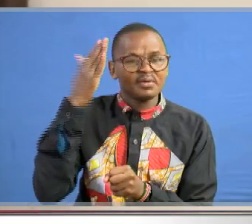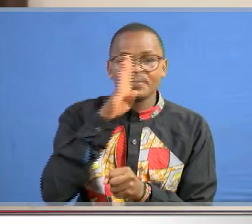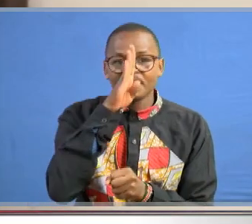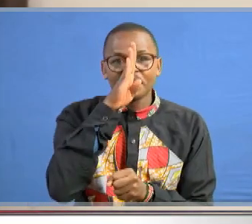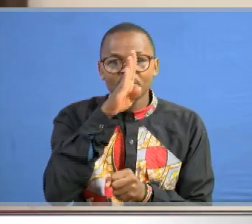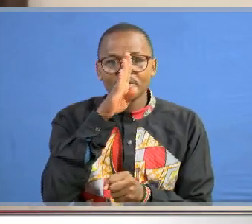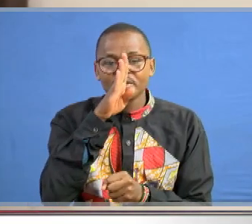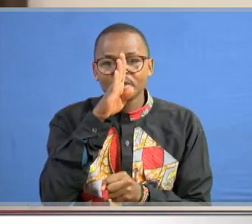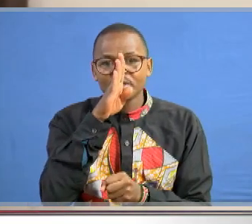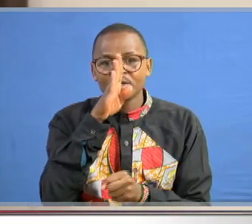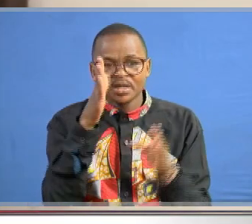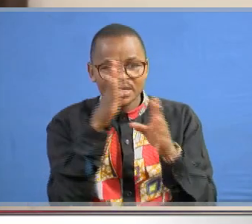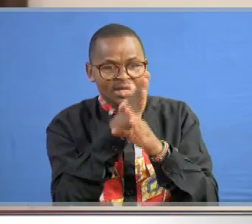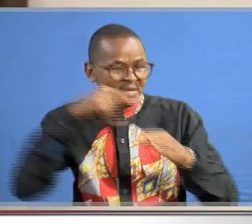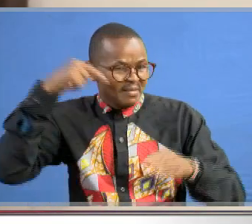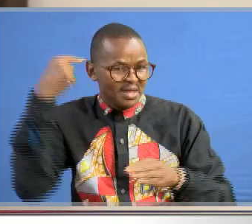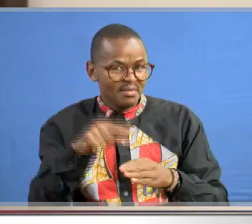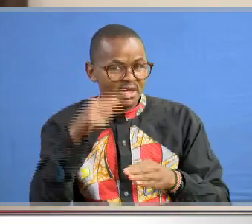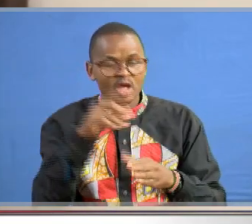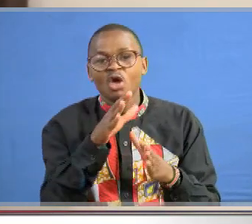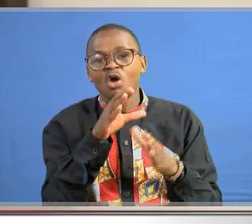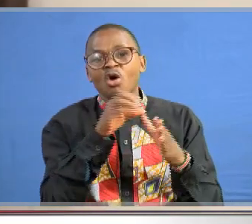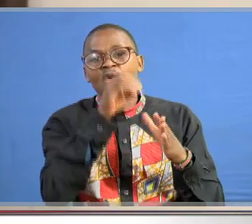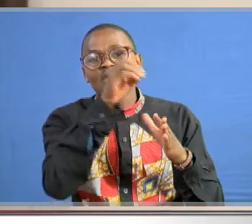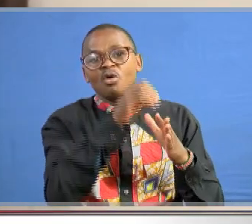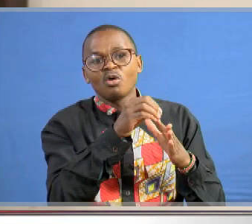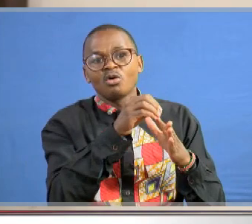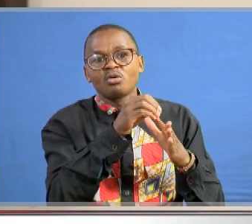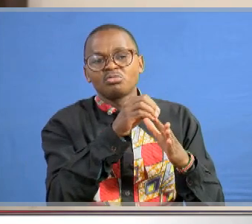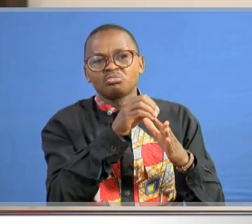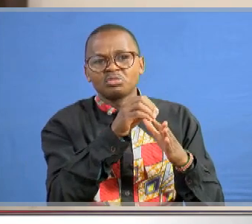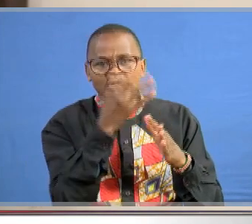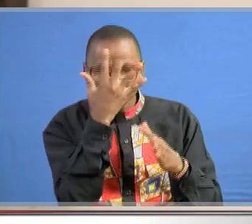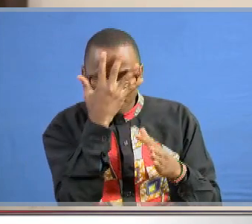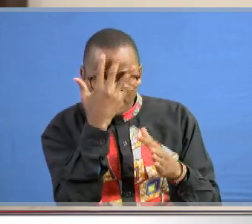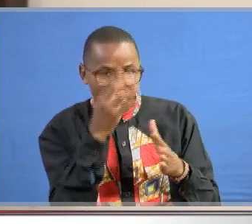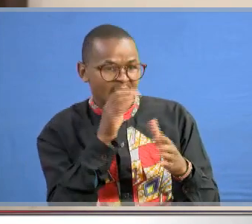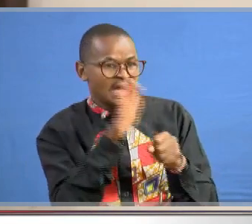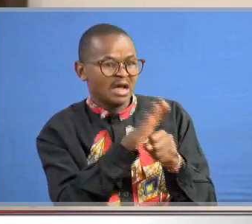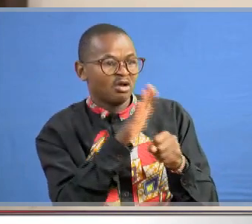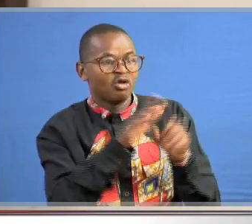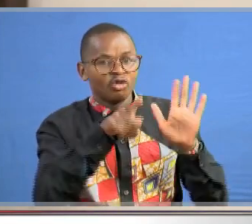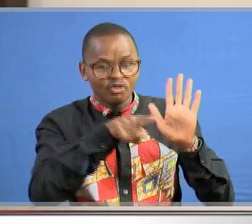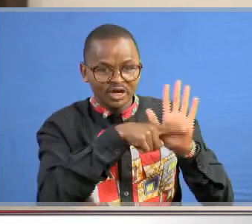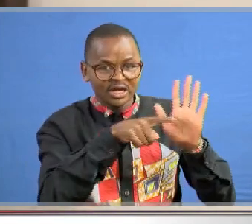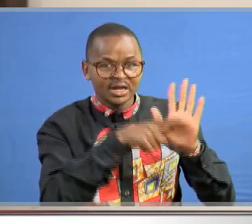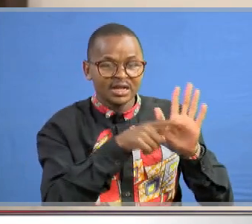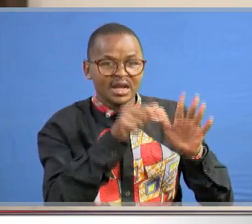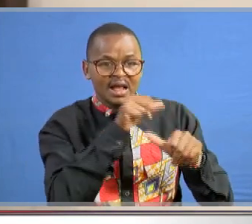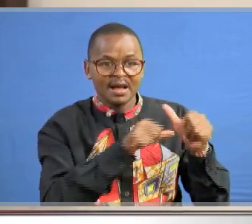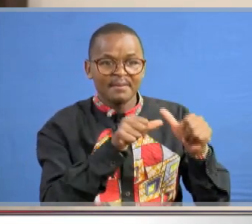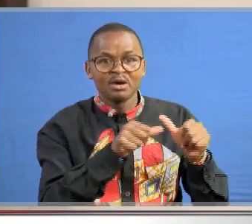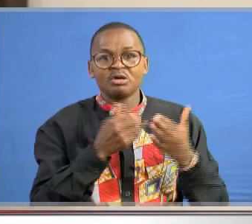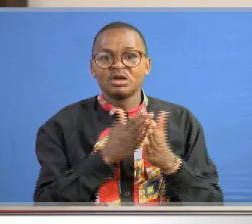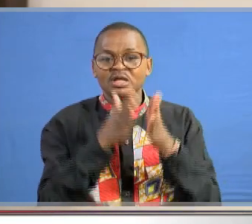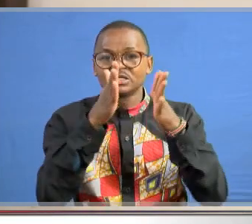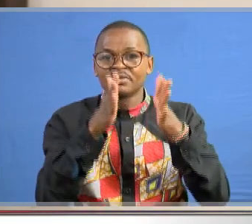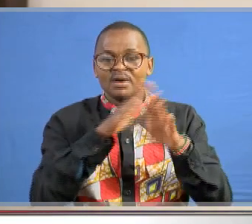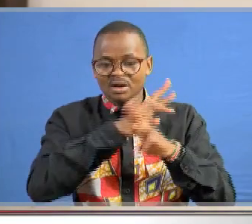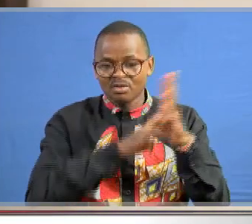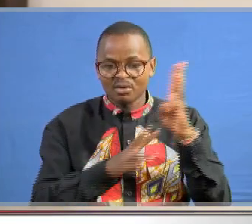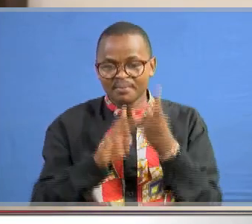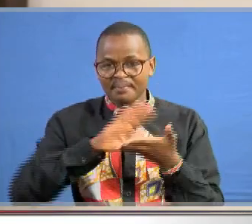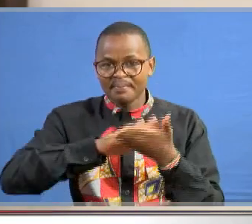being shouted at and being beaten or looked down upon, or very a lot of negativity around you, so that your whole world